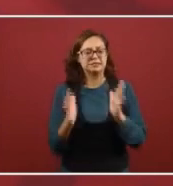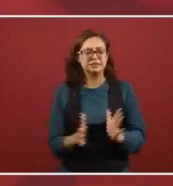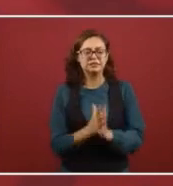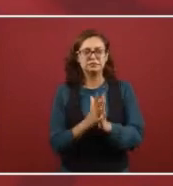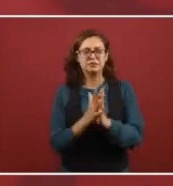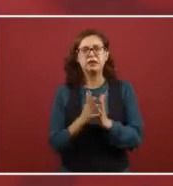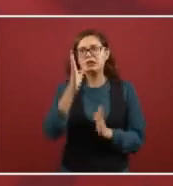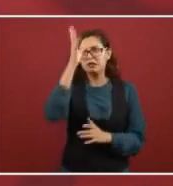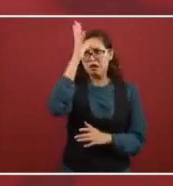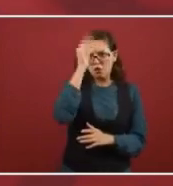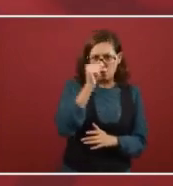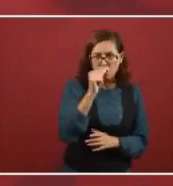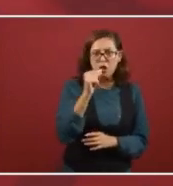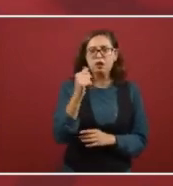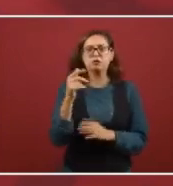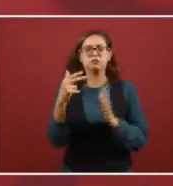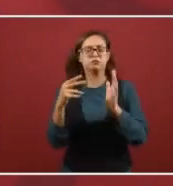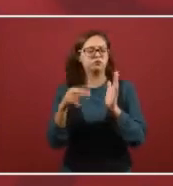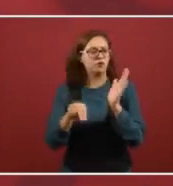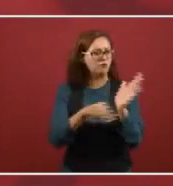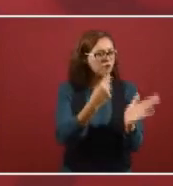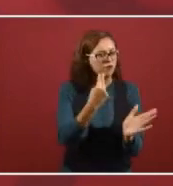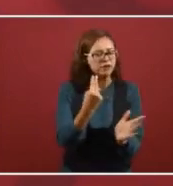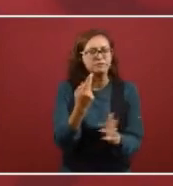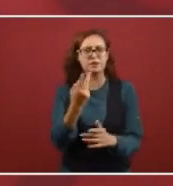to have to deal with the international laws